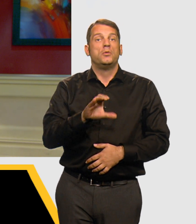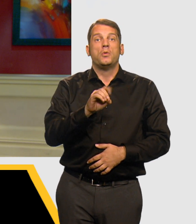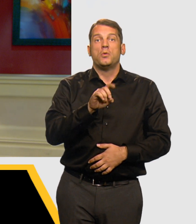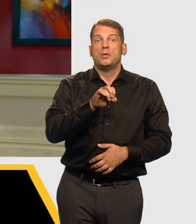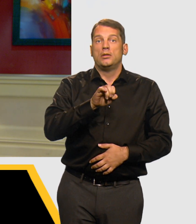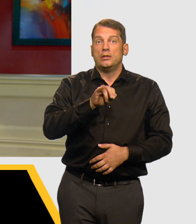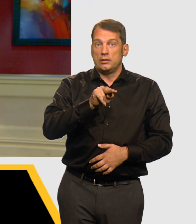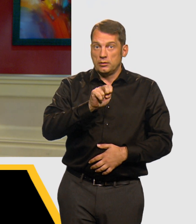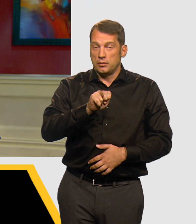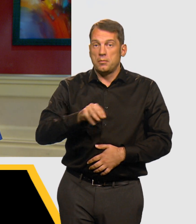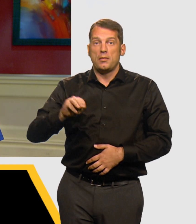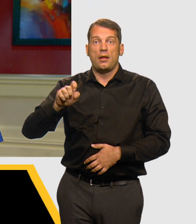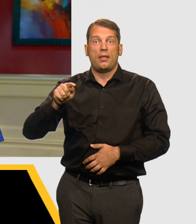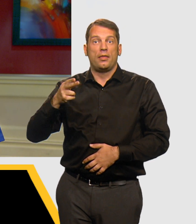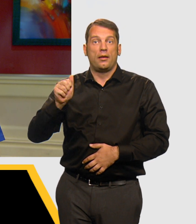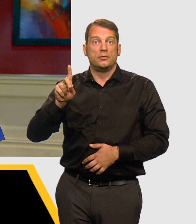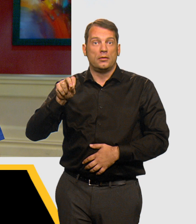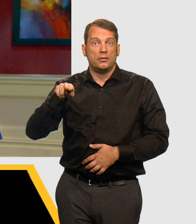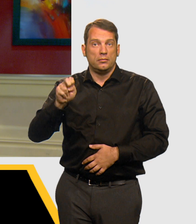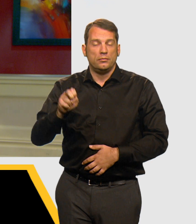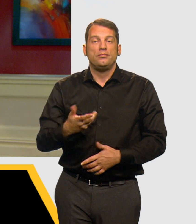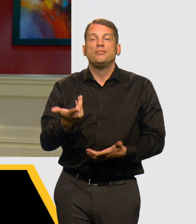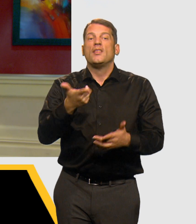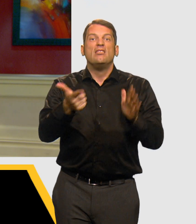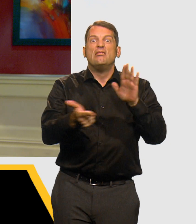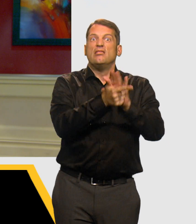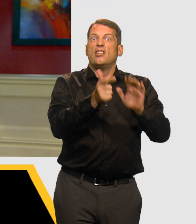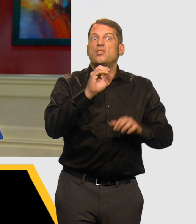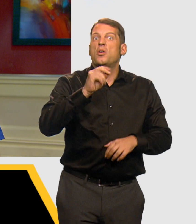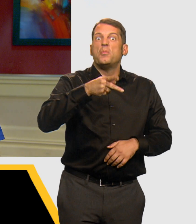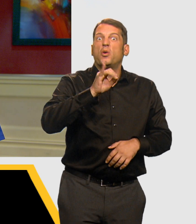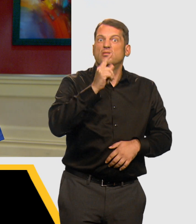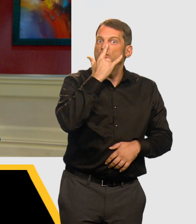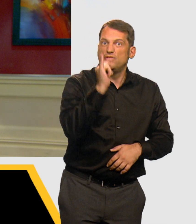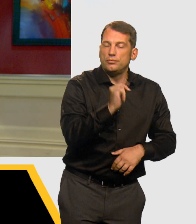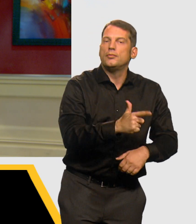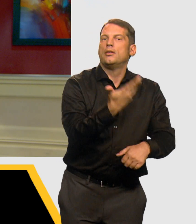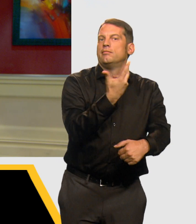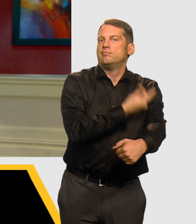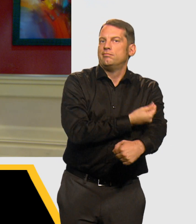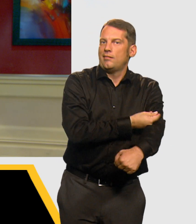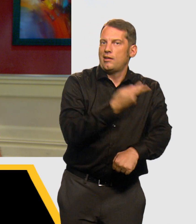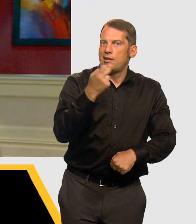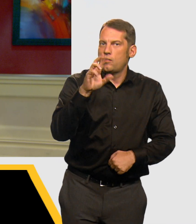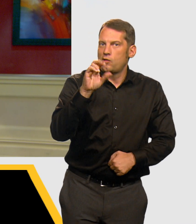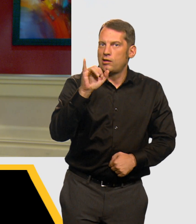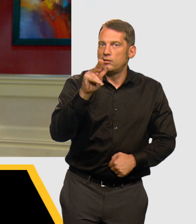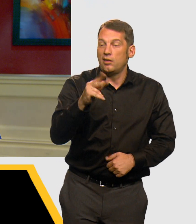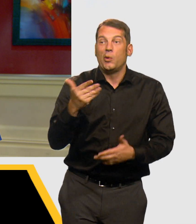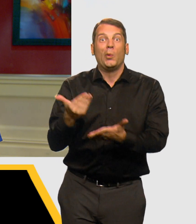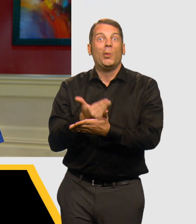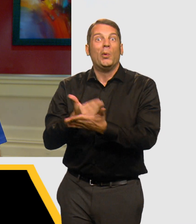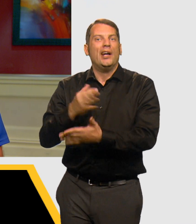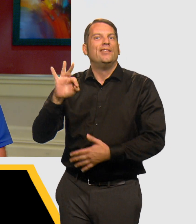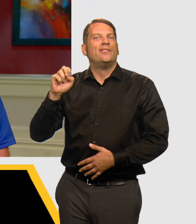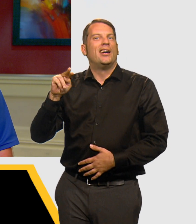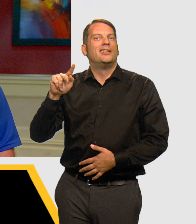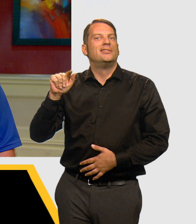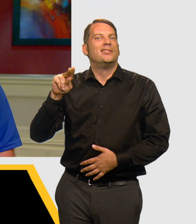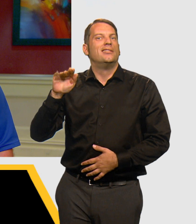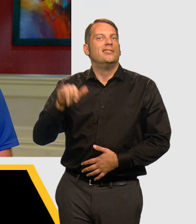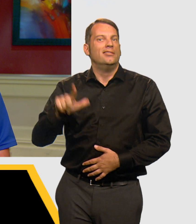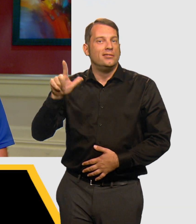morphine, codeine, and methadone. Examples of illegal opioids are heroin and, more recently, certain types of